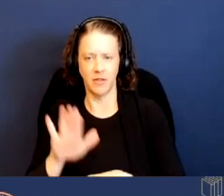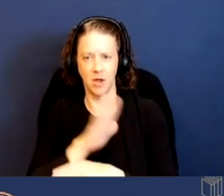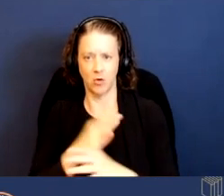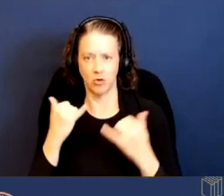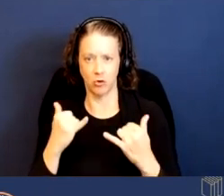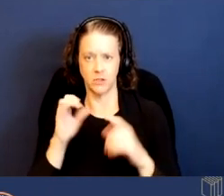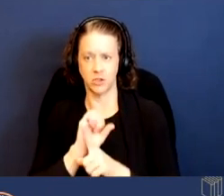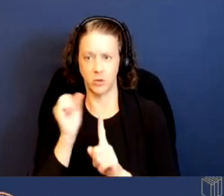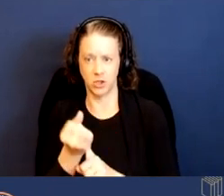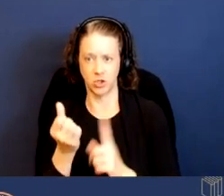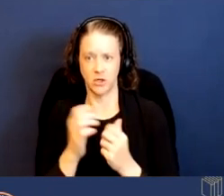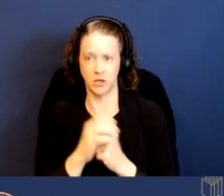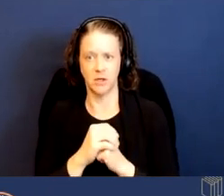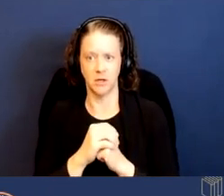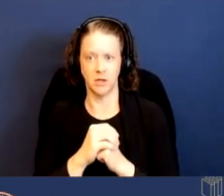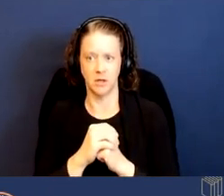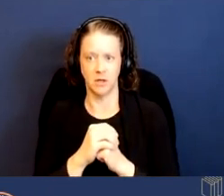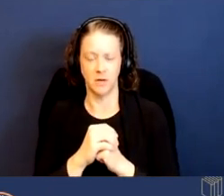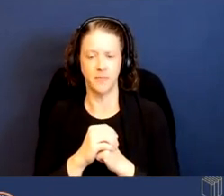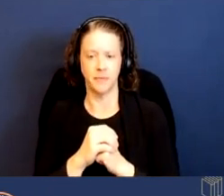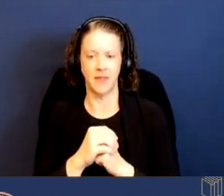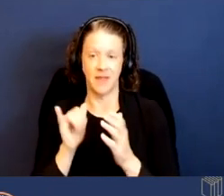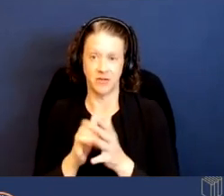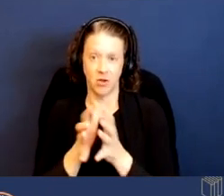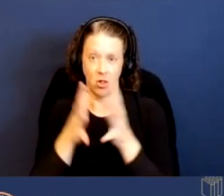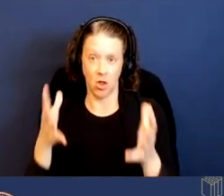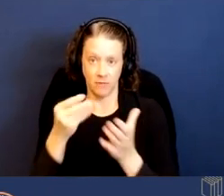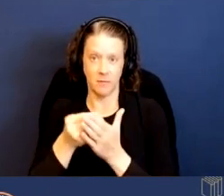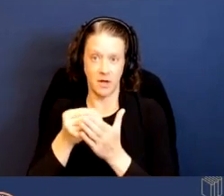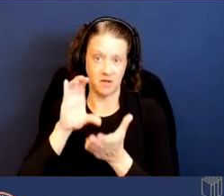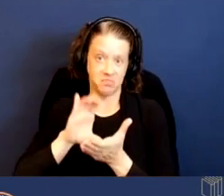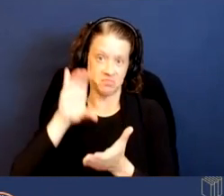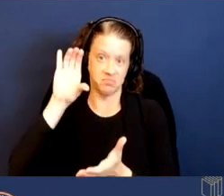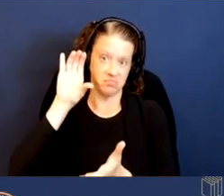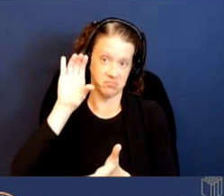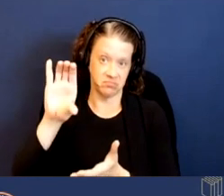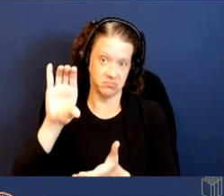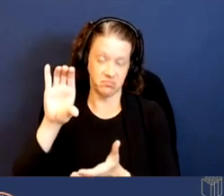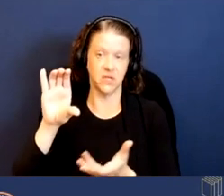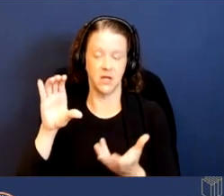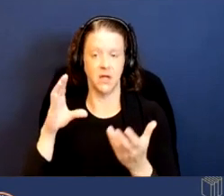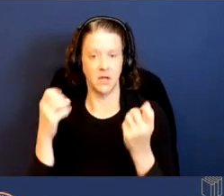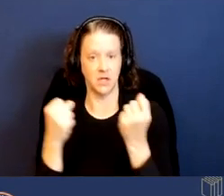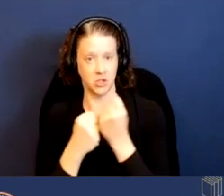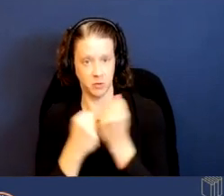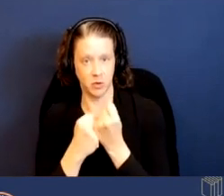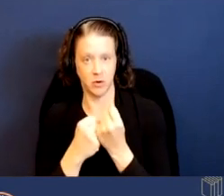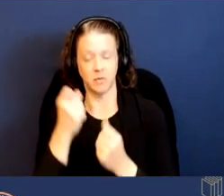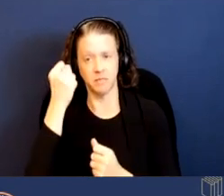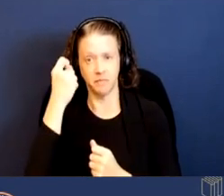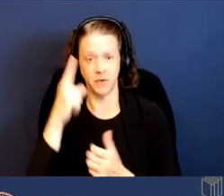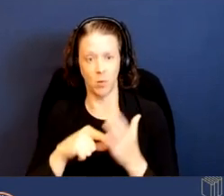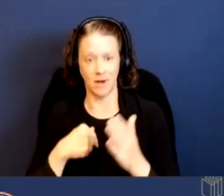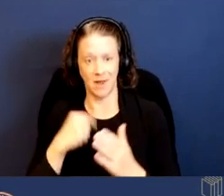again, that's again, quite a bit of money to really, I think, invest in and support what I think